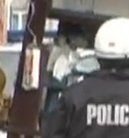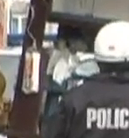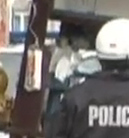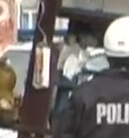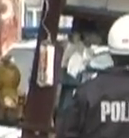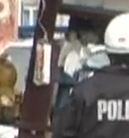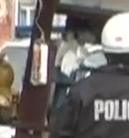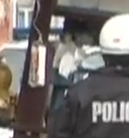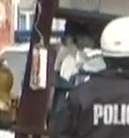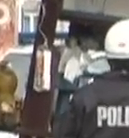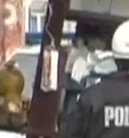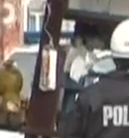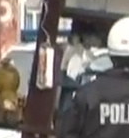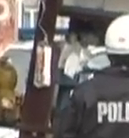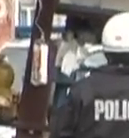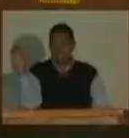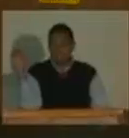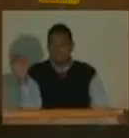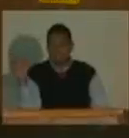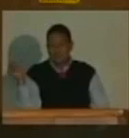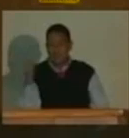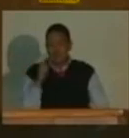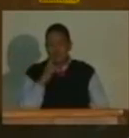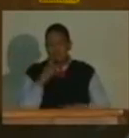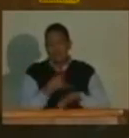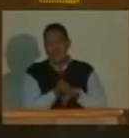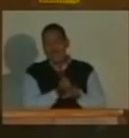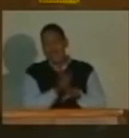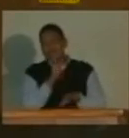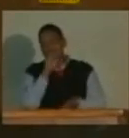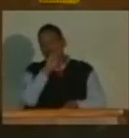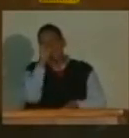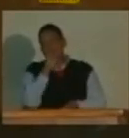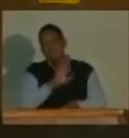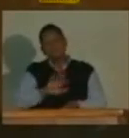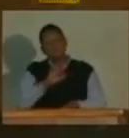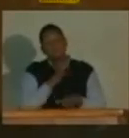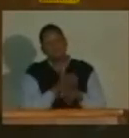of police vehicles island-wide aren't working. 50% of vehicles in a